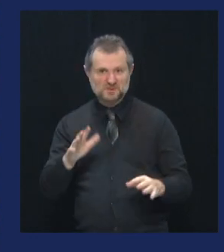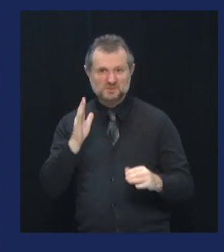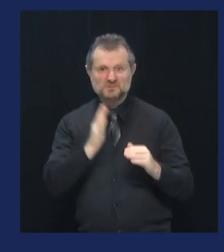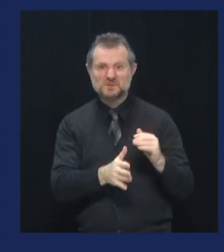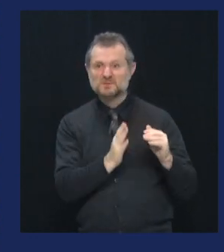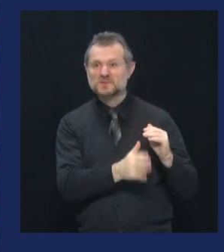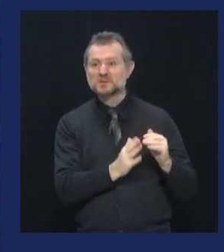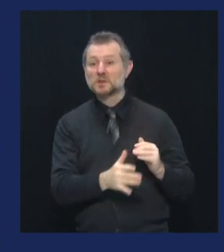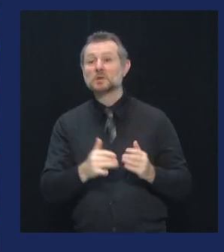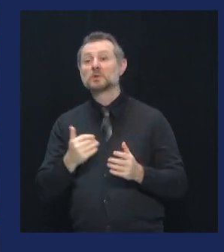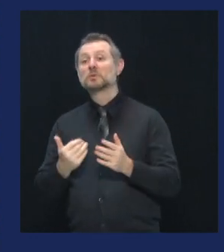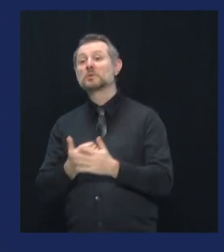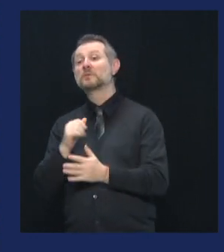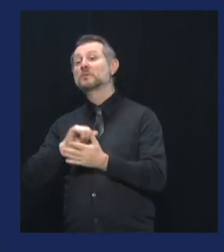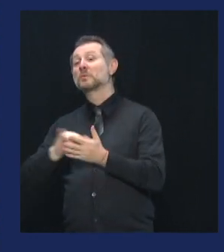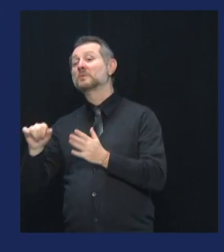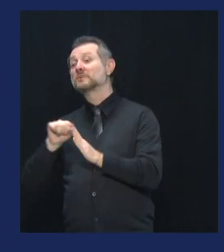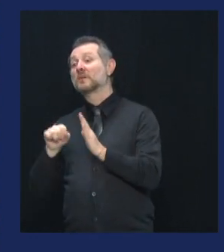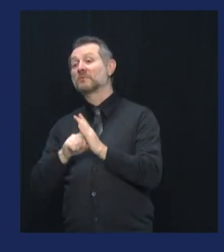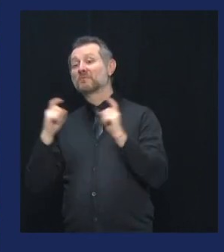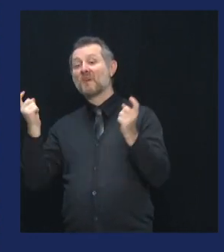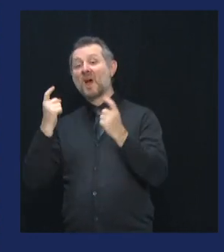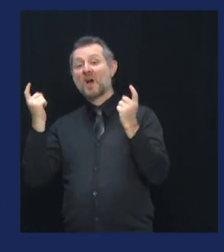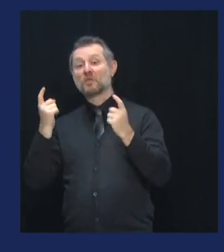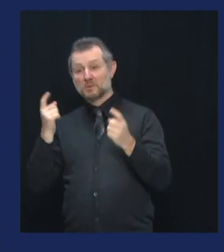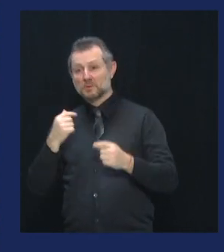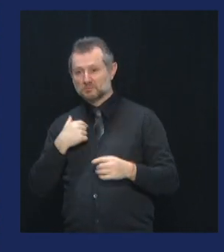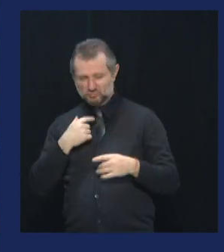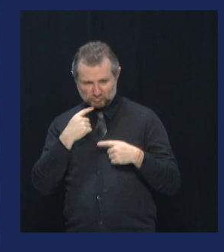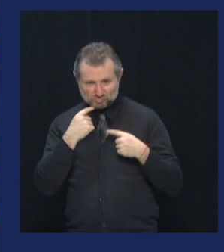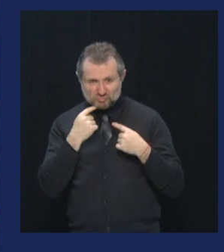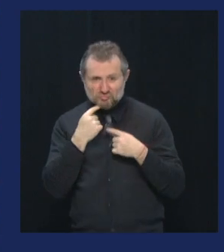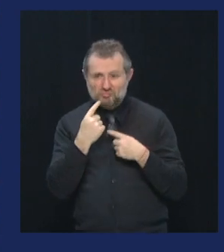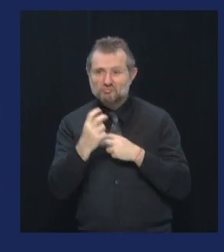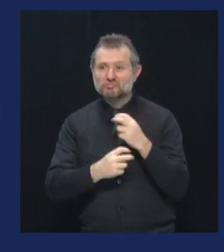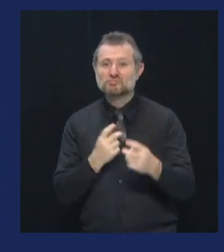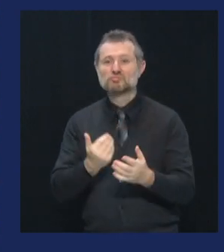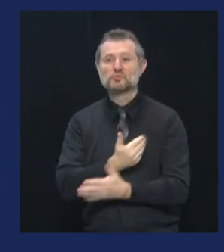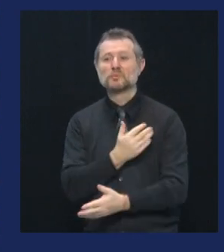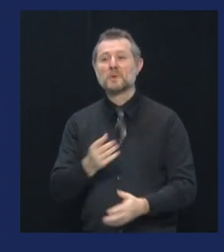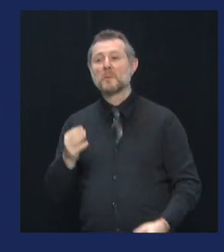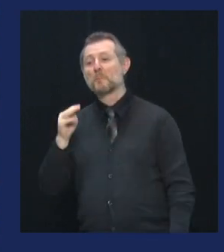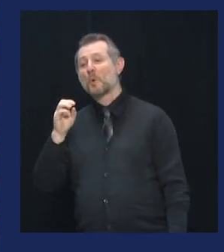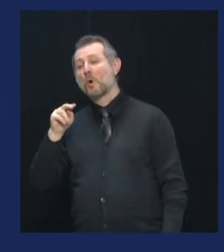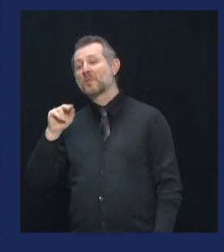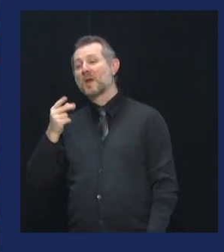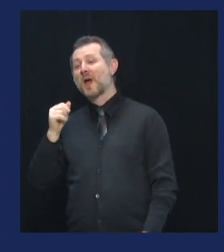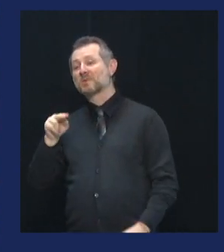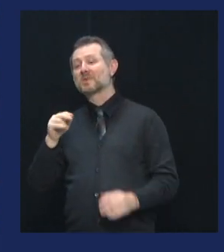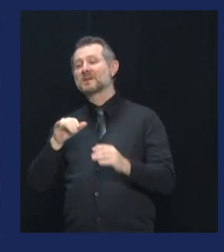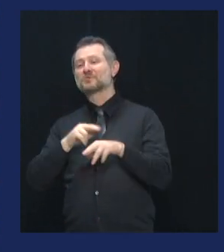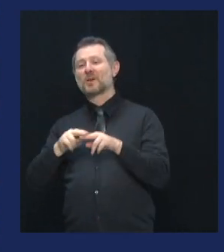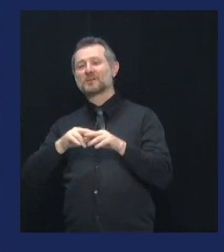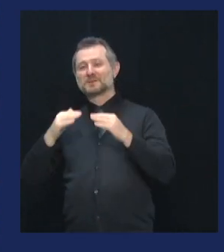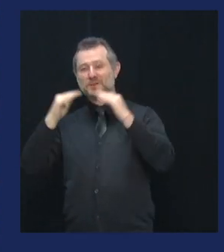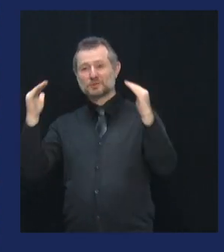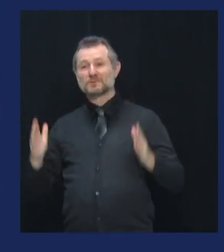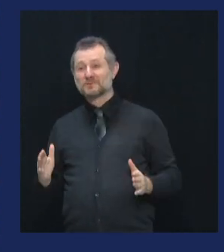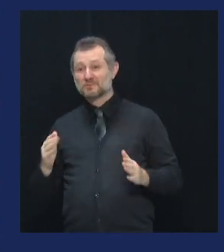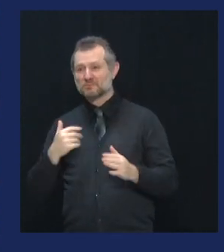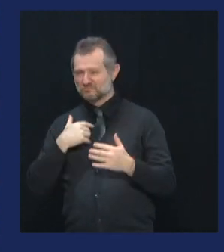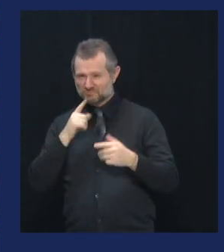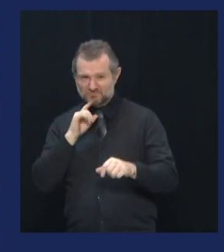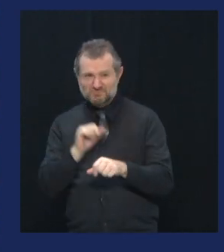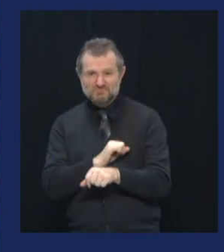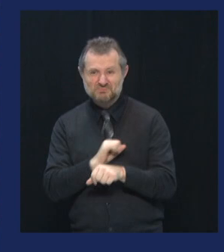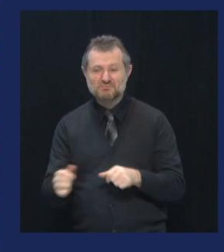new Moynihan train hull. We did it. The key to New York's success is that, yes, we are a state of dreamers, but